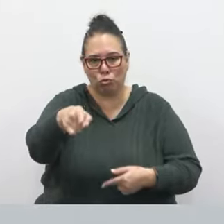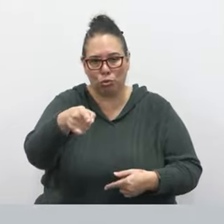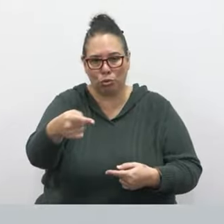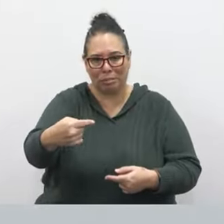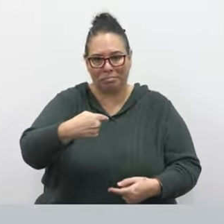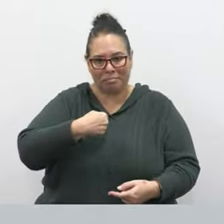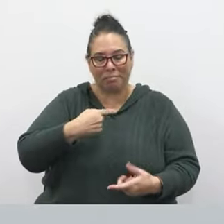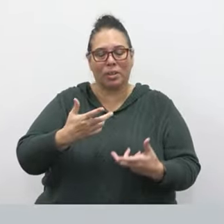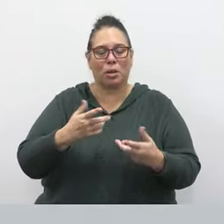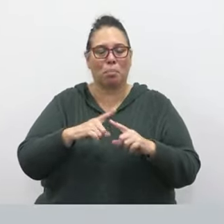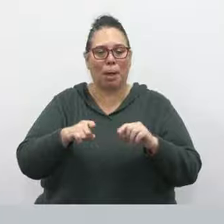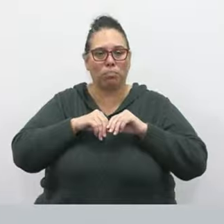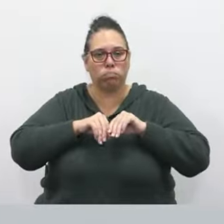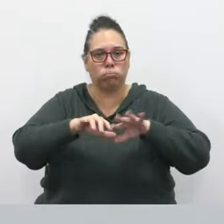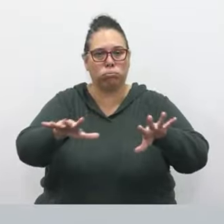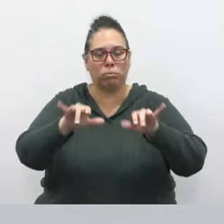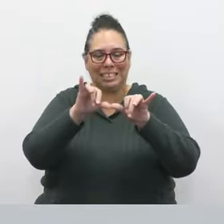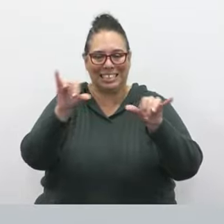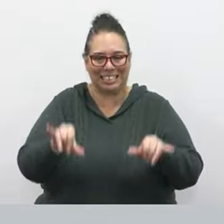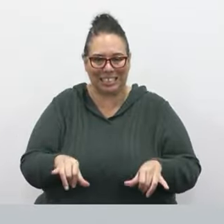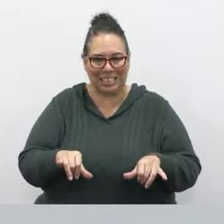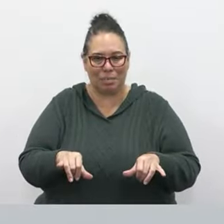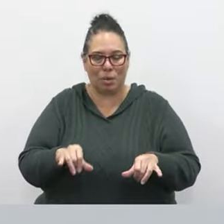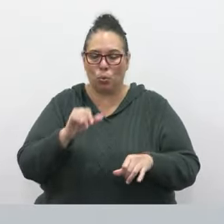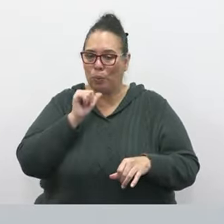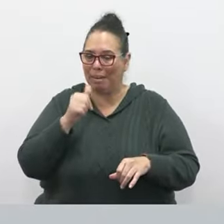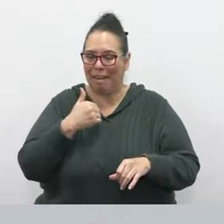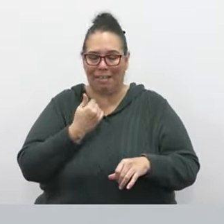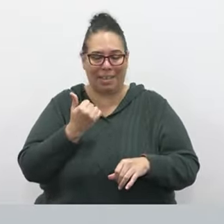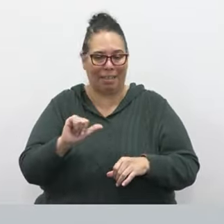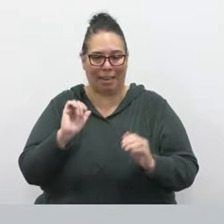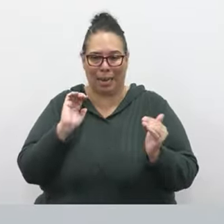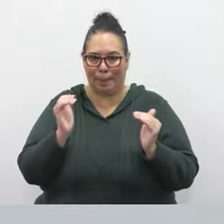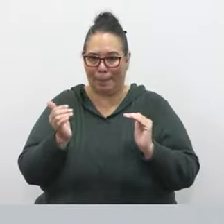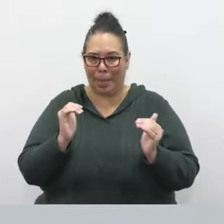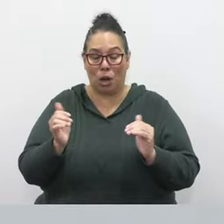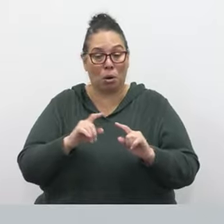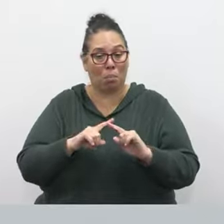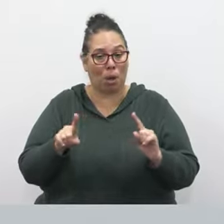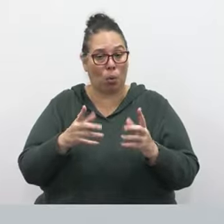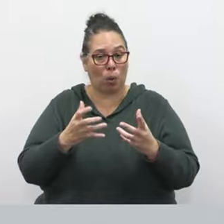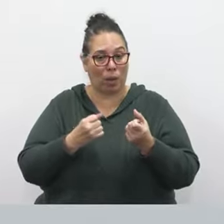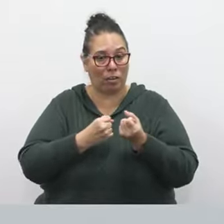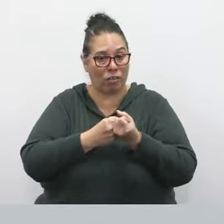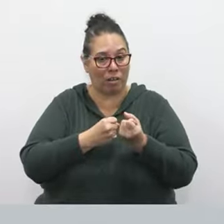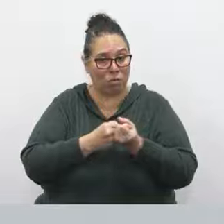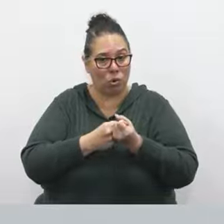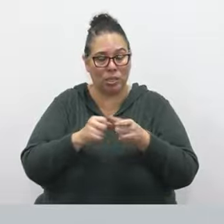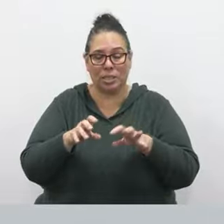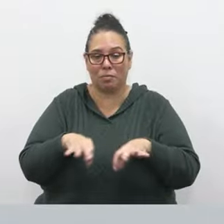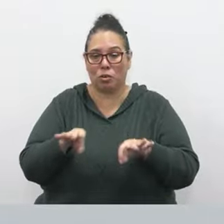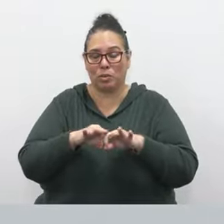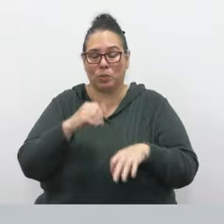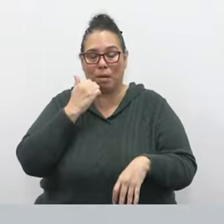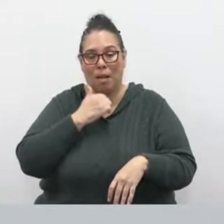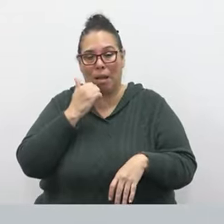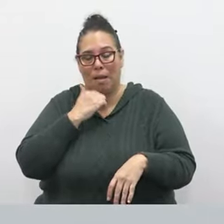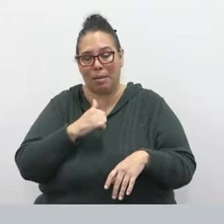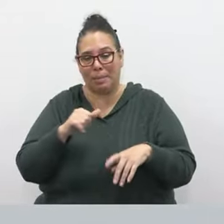so we wanted to ensure that while we didn't have anything to compare it to, we wanted to reinforce the importance of common assessments with our